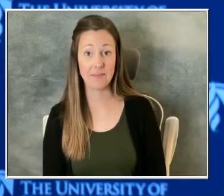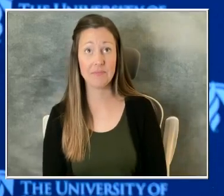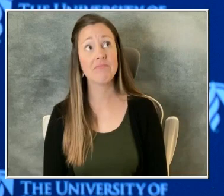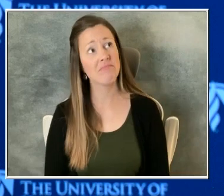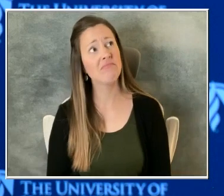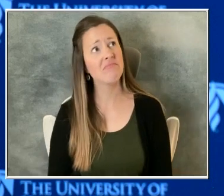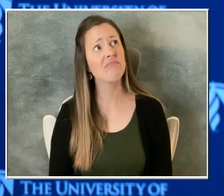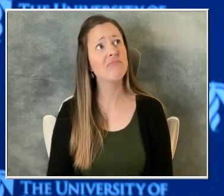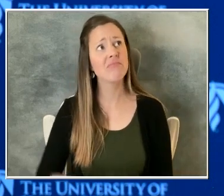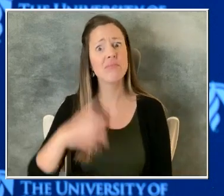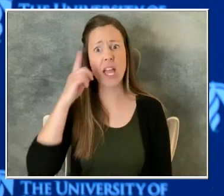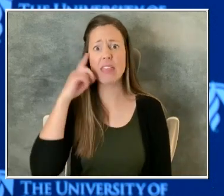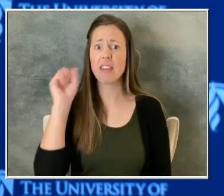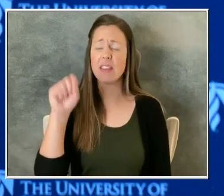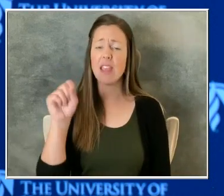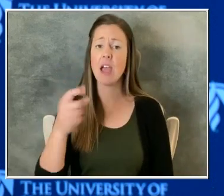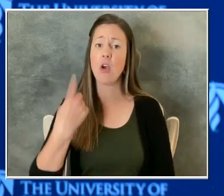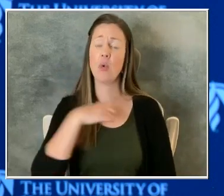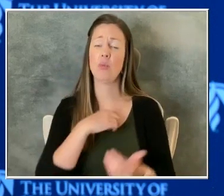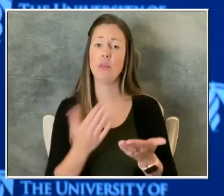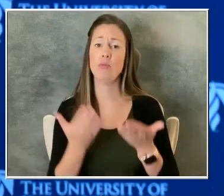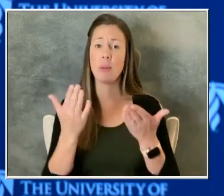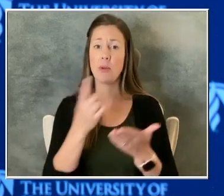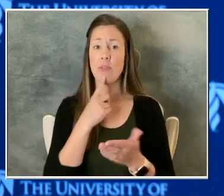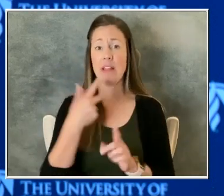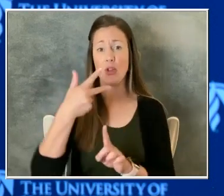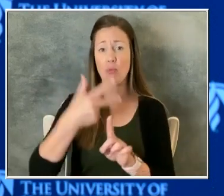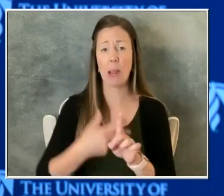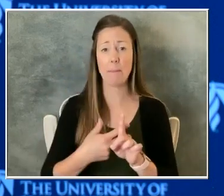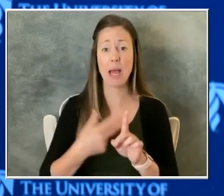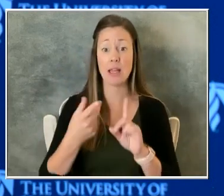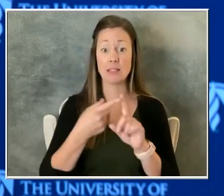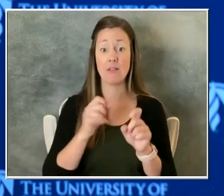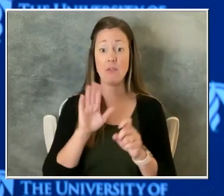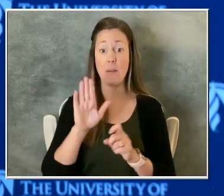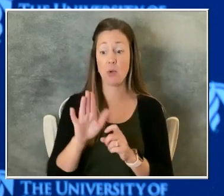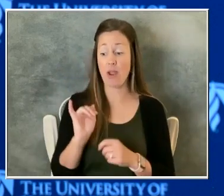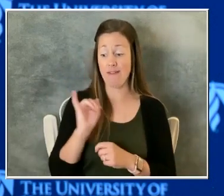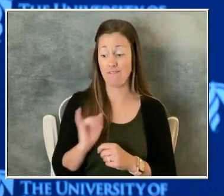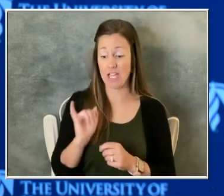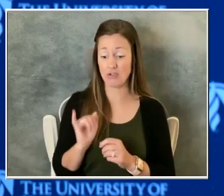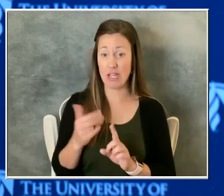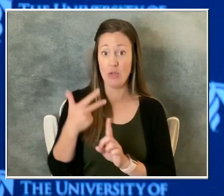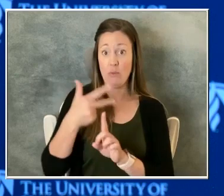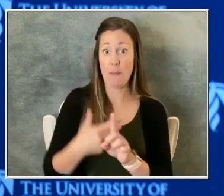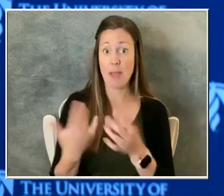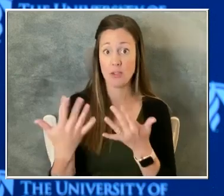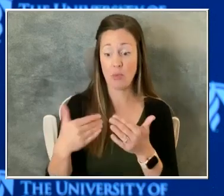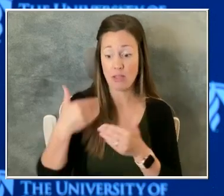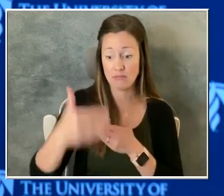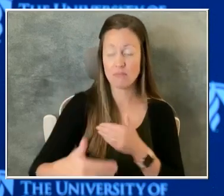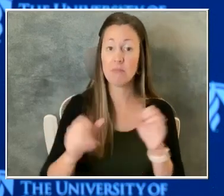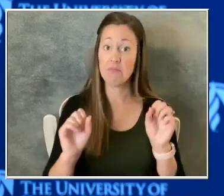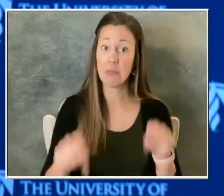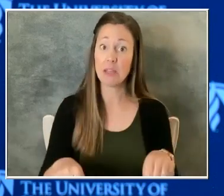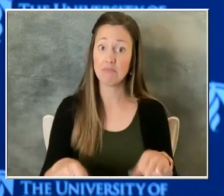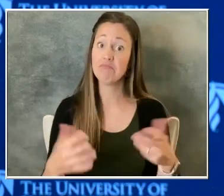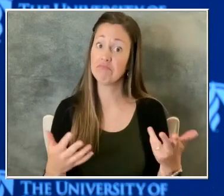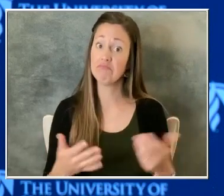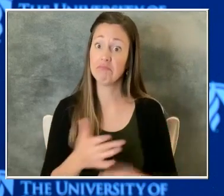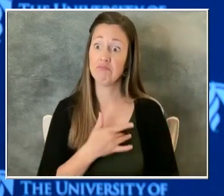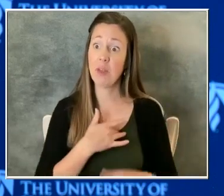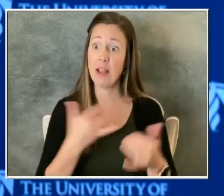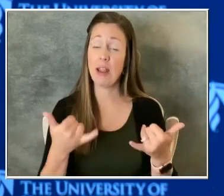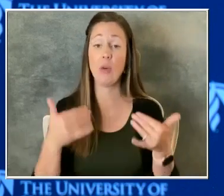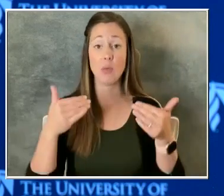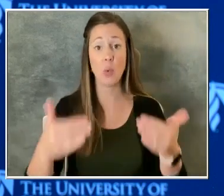been recommending really 3 months from your acute infection, so I think it'd certainly be reasonable at this time to go ahead and get it.